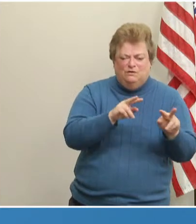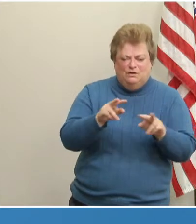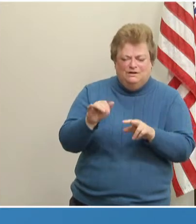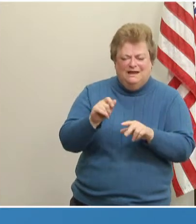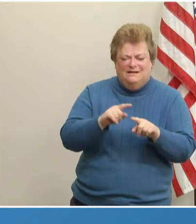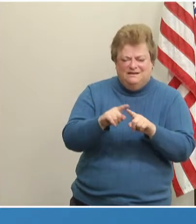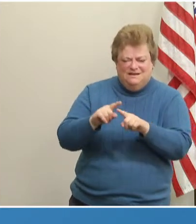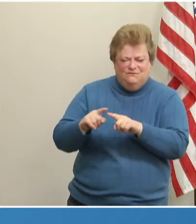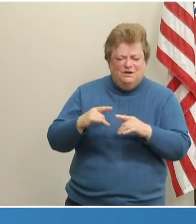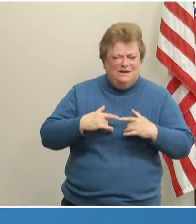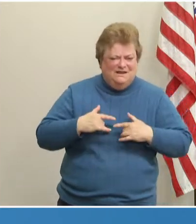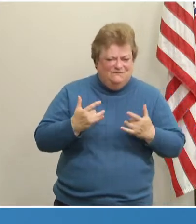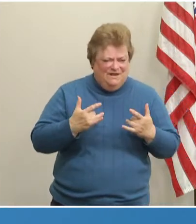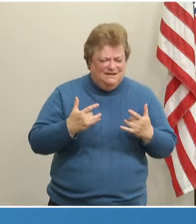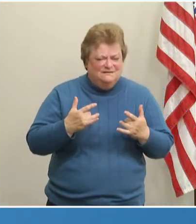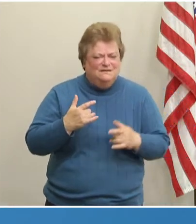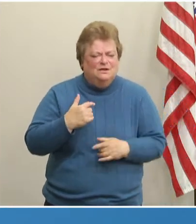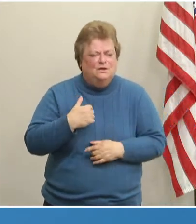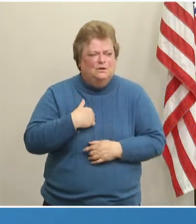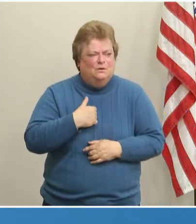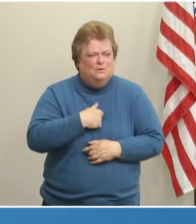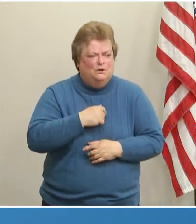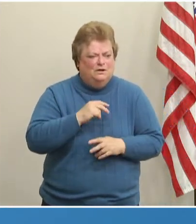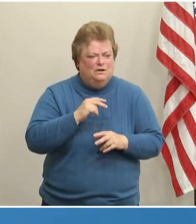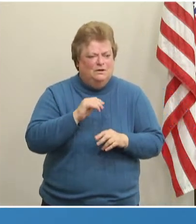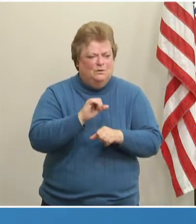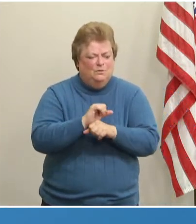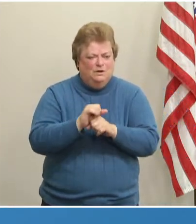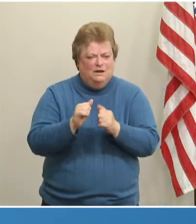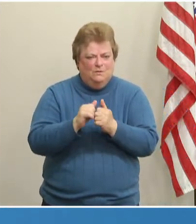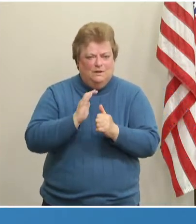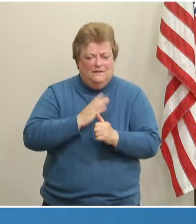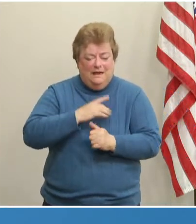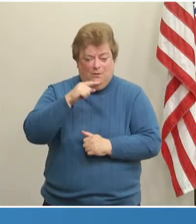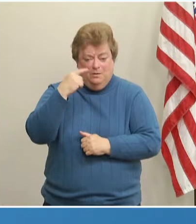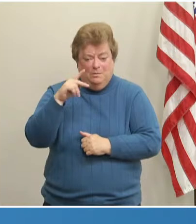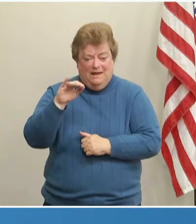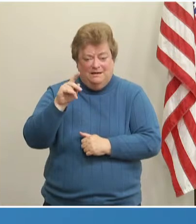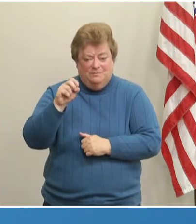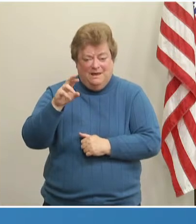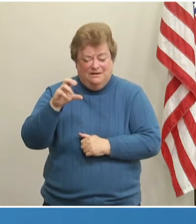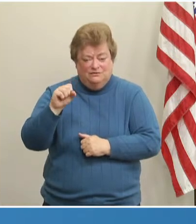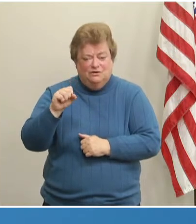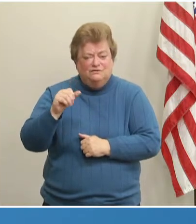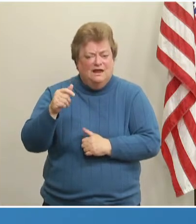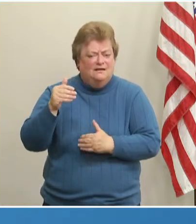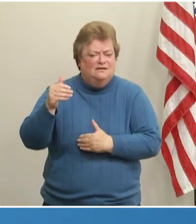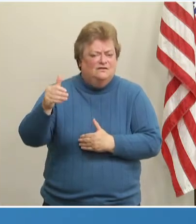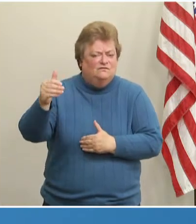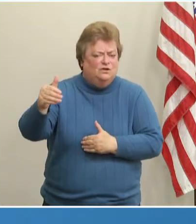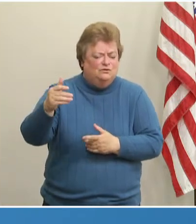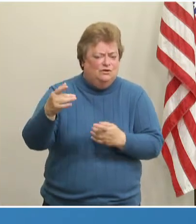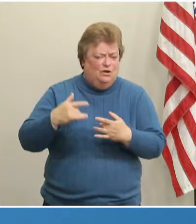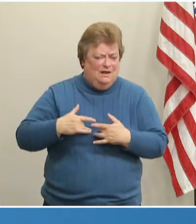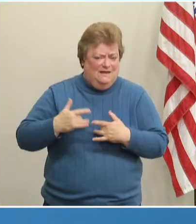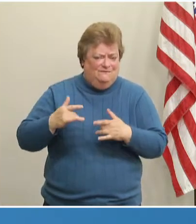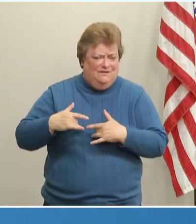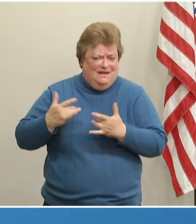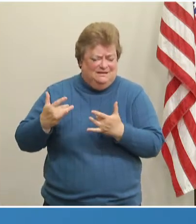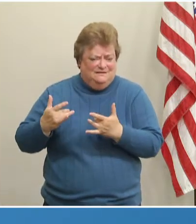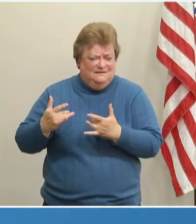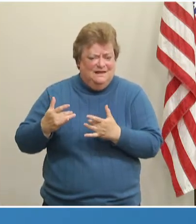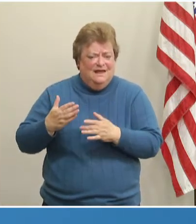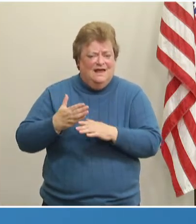different events, and we'll be working with our Black pastors about some other future events after the